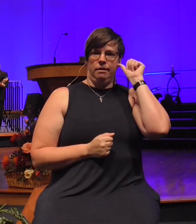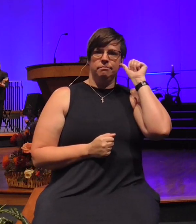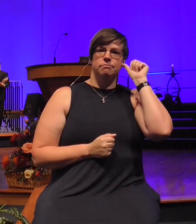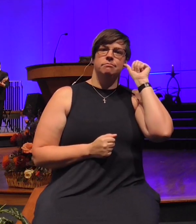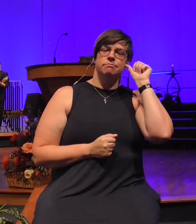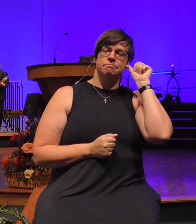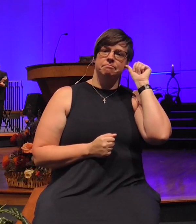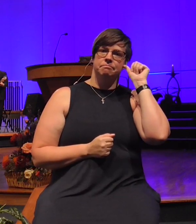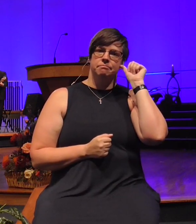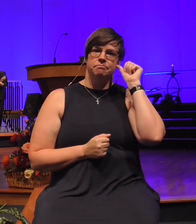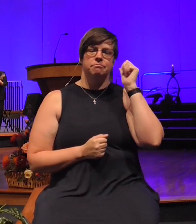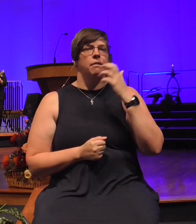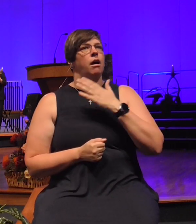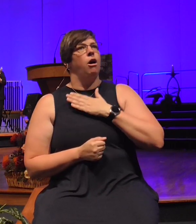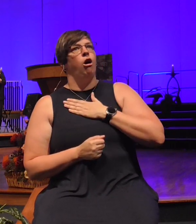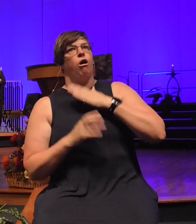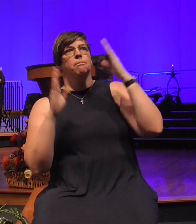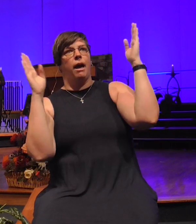Yesterday,